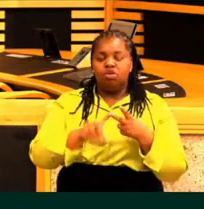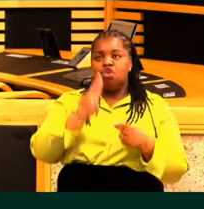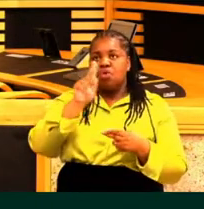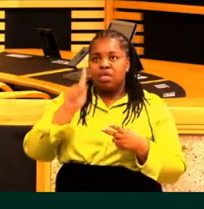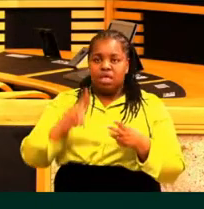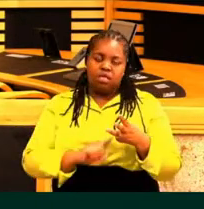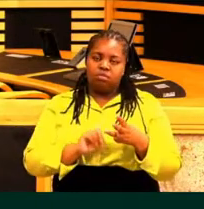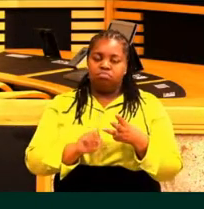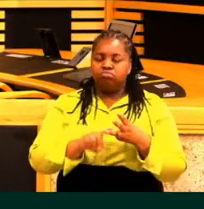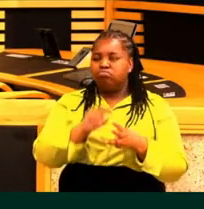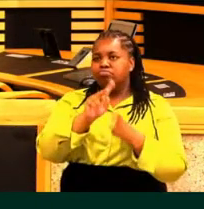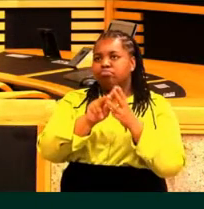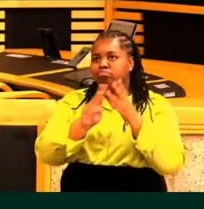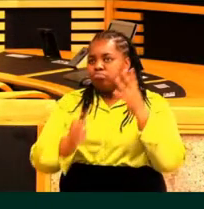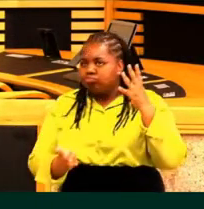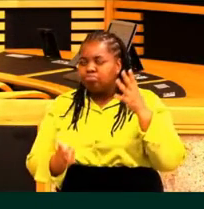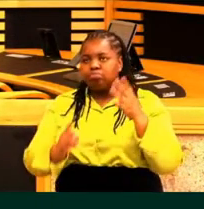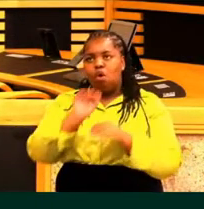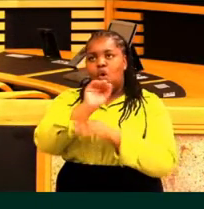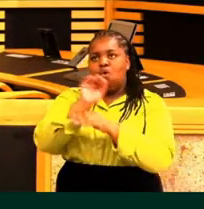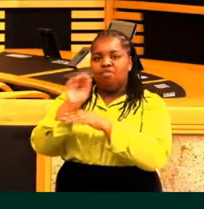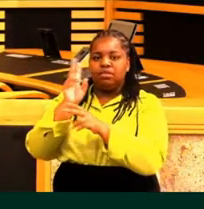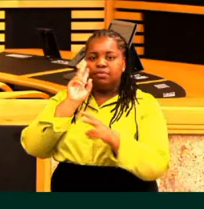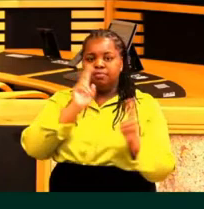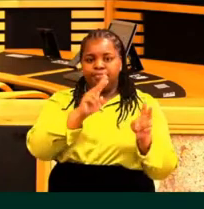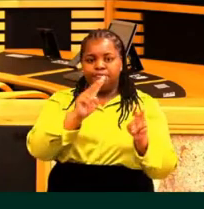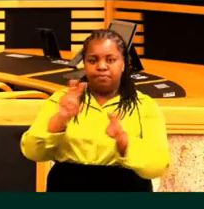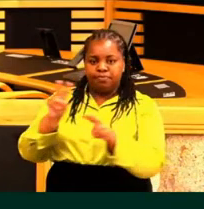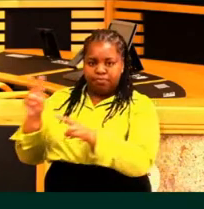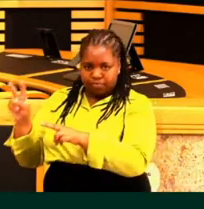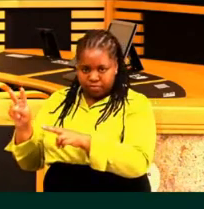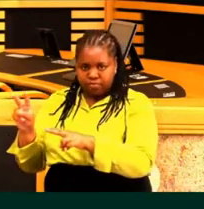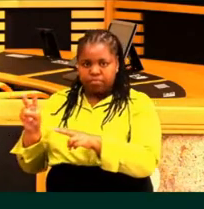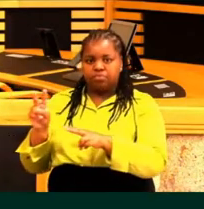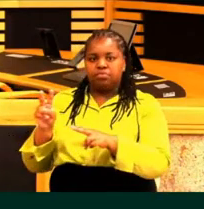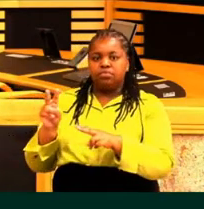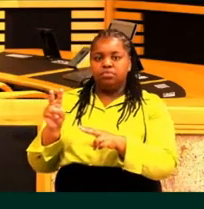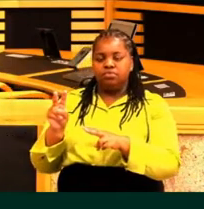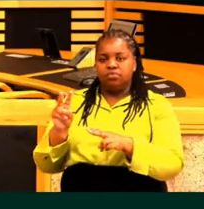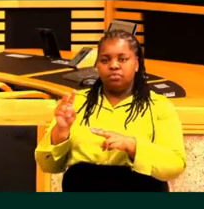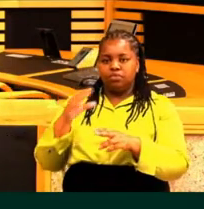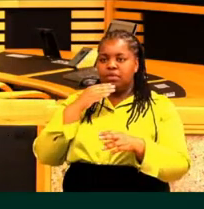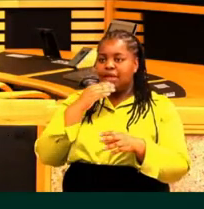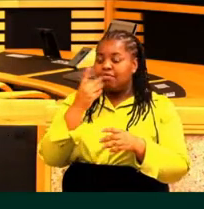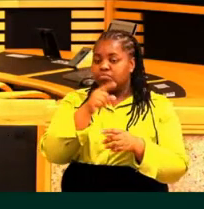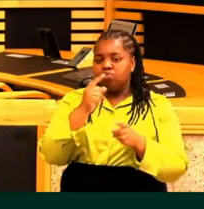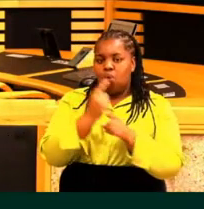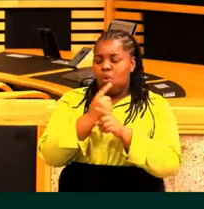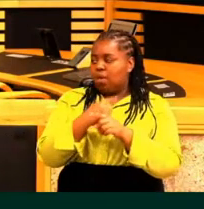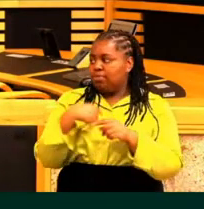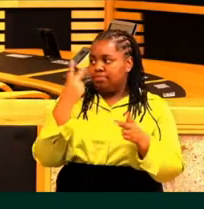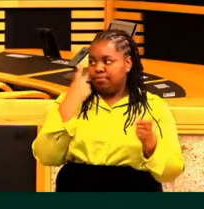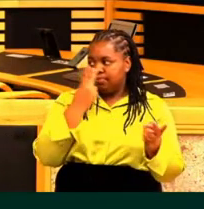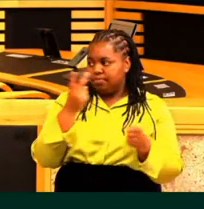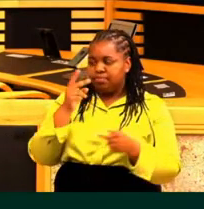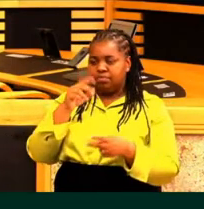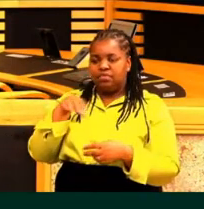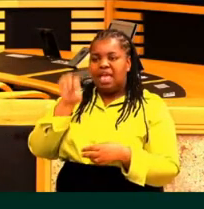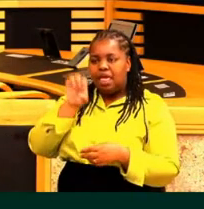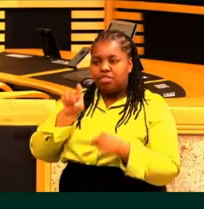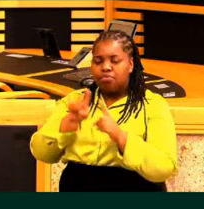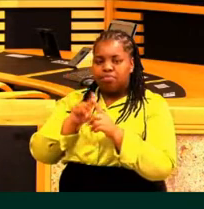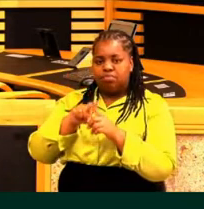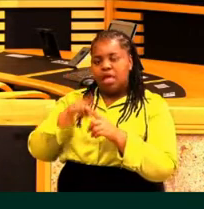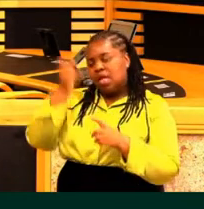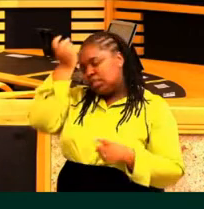Vietnam Lao combatia Italy Hungary Ethiopia and